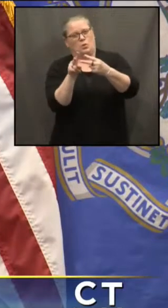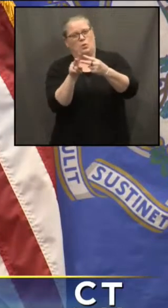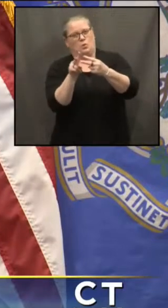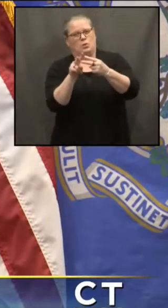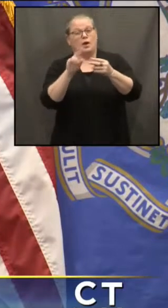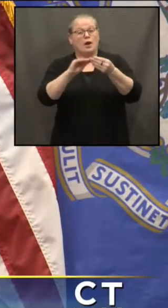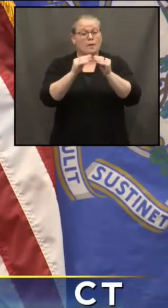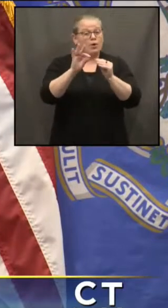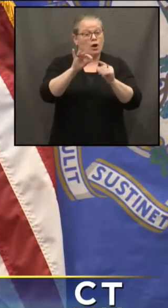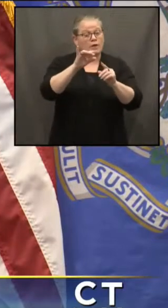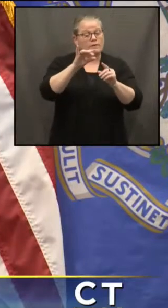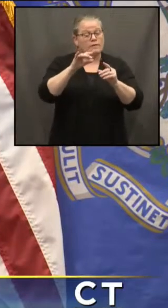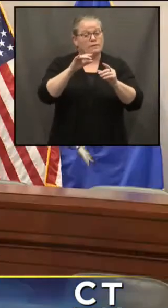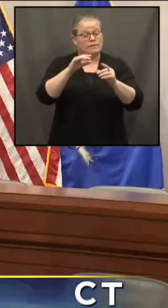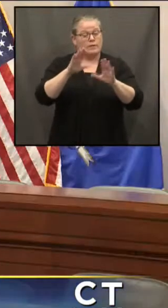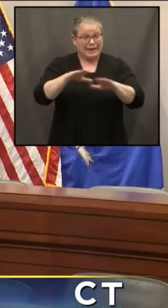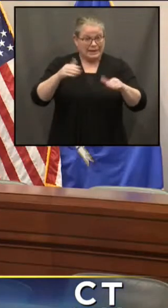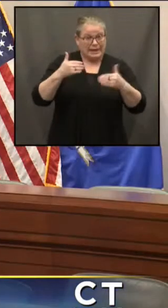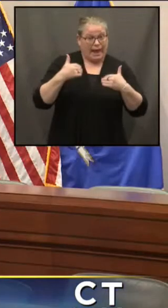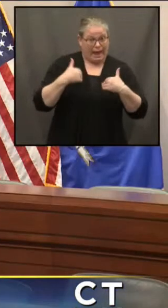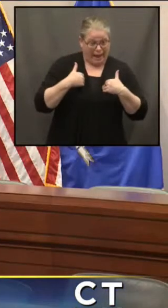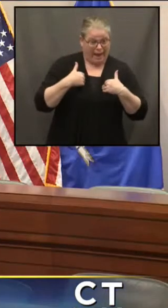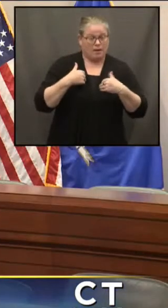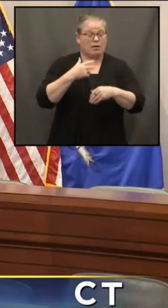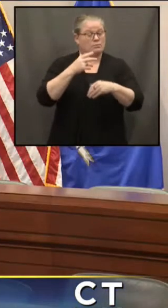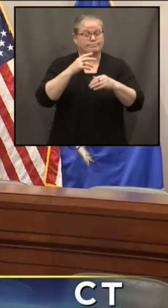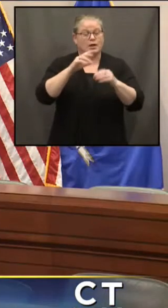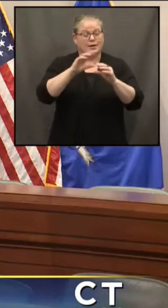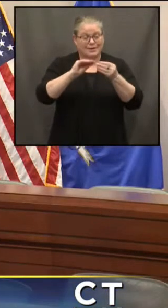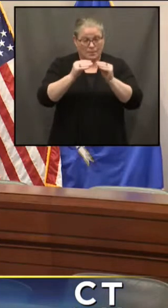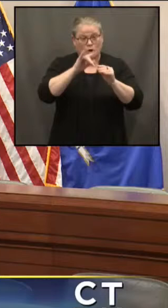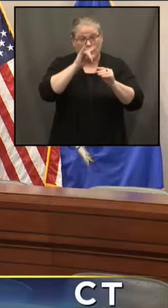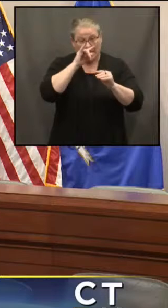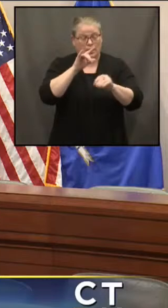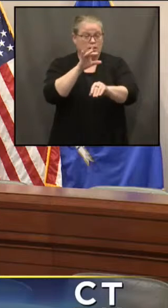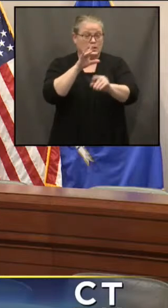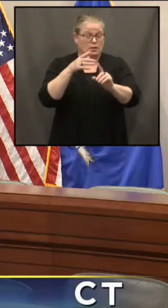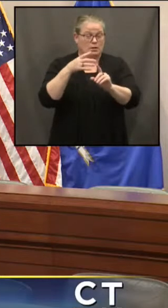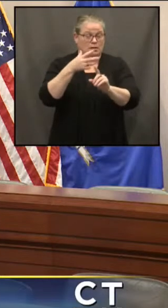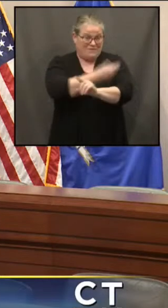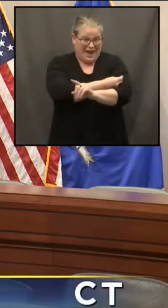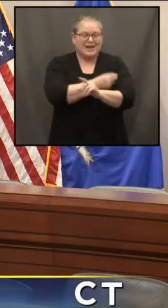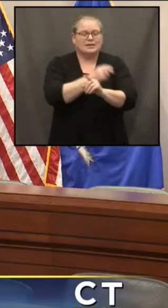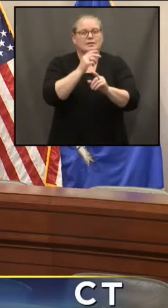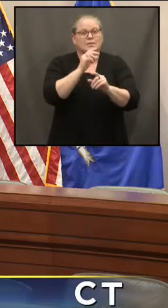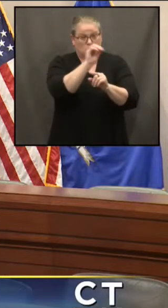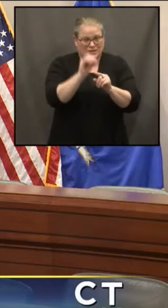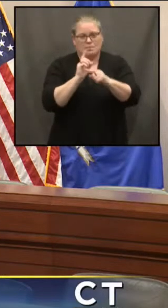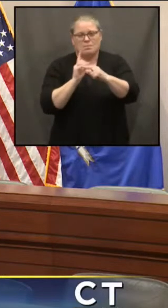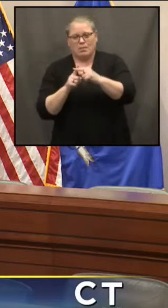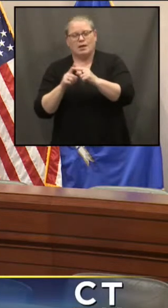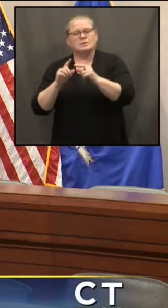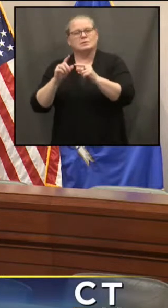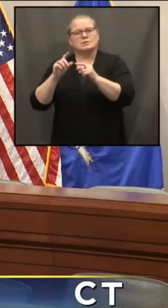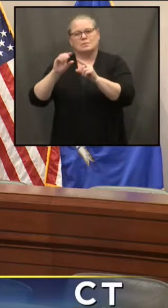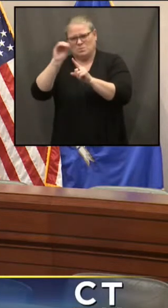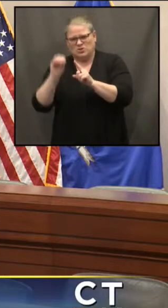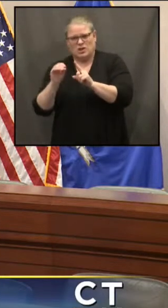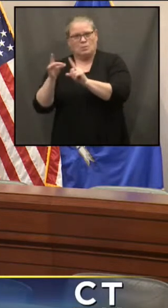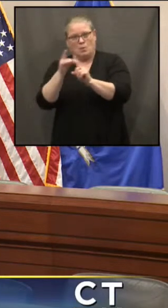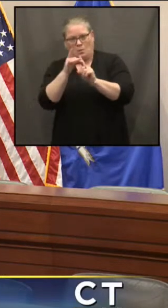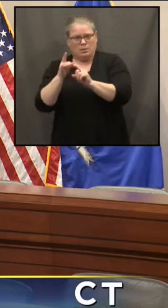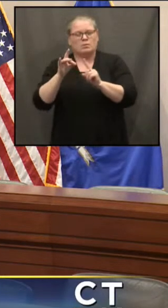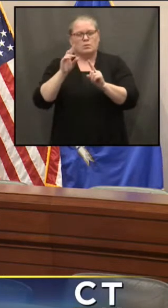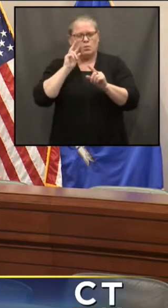And Dr. Jitani, could you just put into perspective a little bit this increase that we are seeing? I mean, Connecticut, although we are seeing it